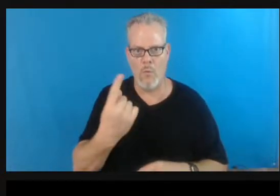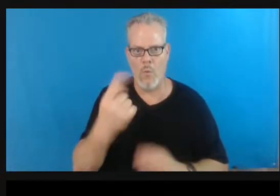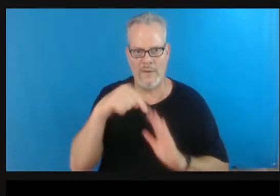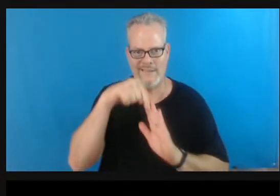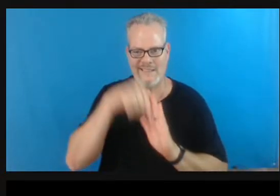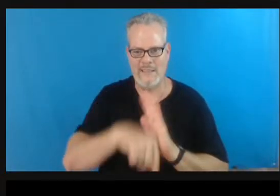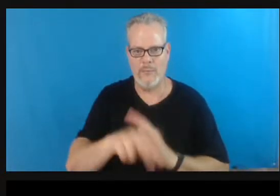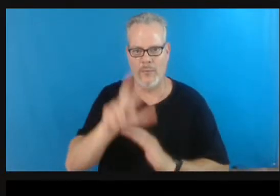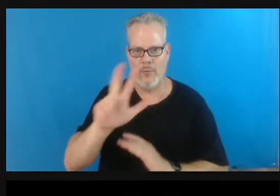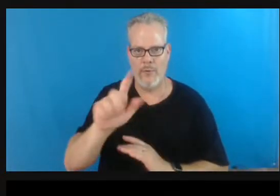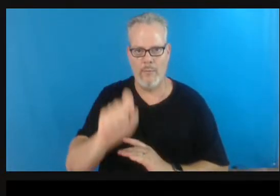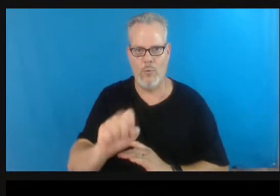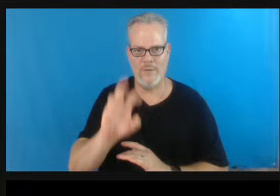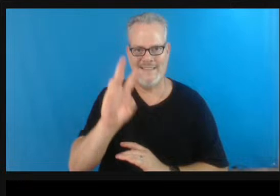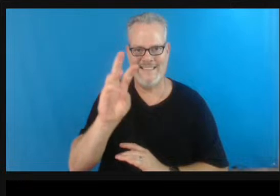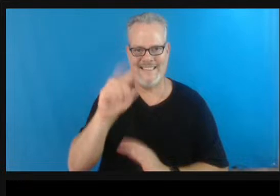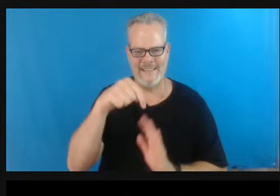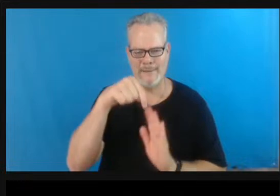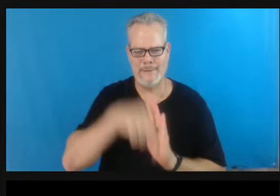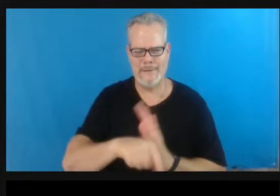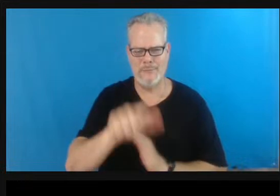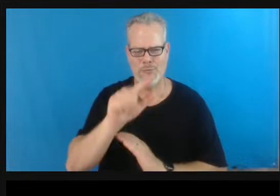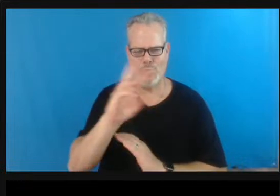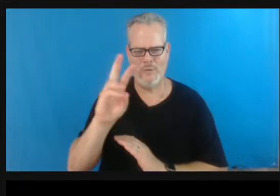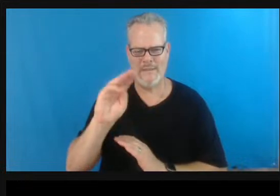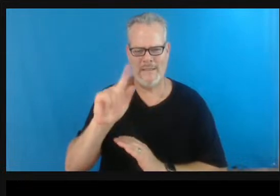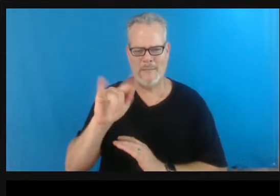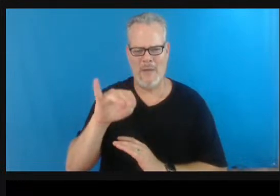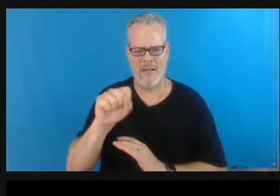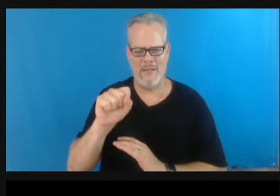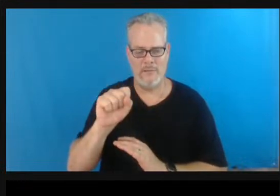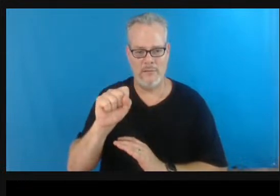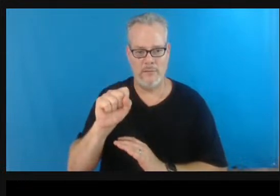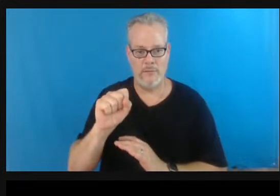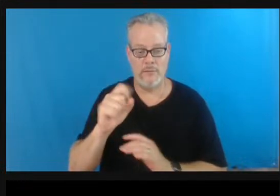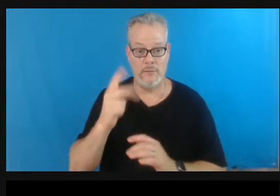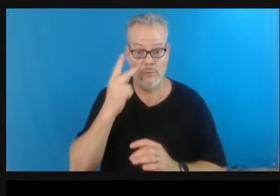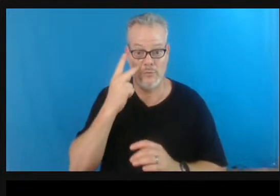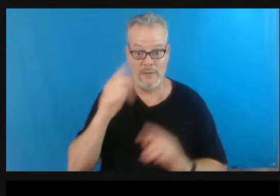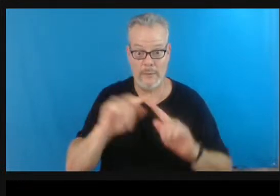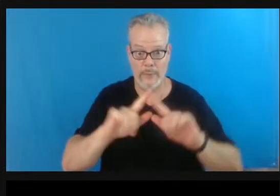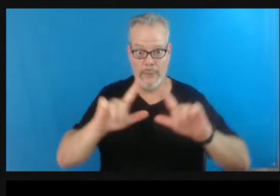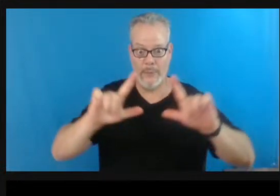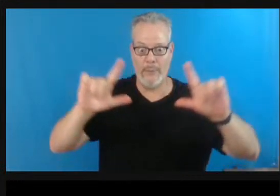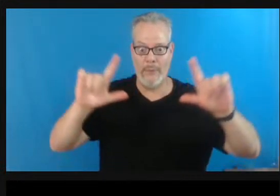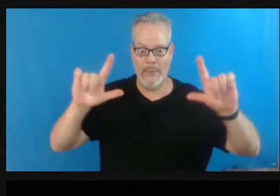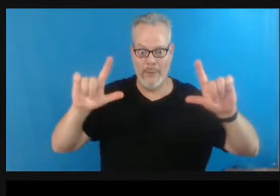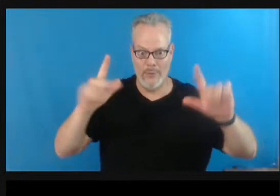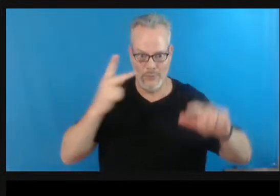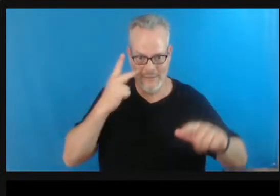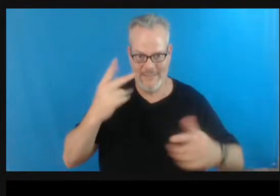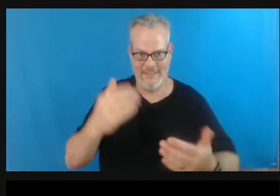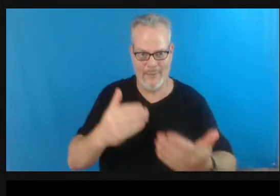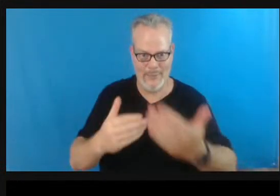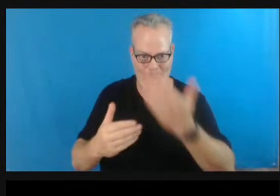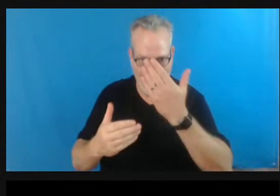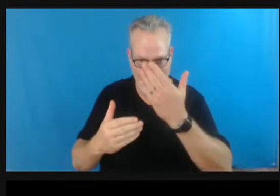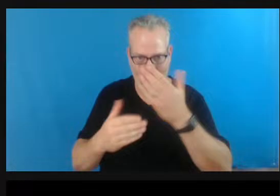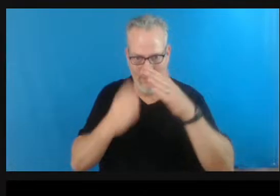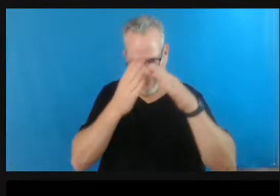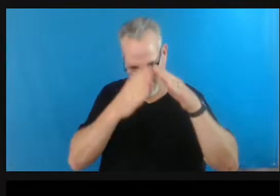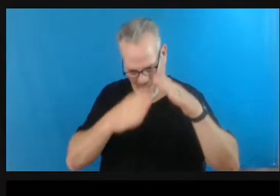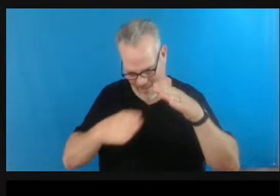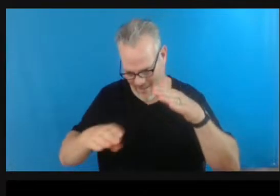3.6, 26 miles down right over here. But closer in, you can see that we have a few events on the flank of Mauna Loa. Mauna Loa, we imagine, is